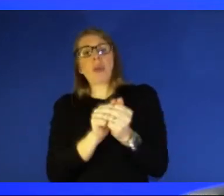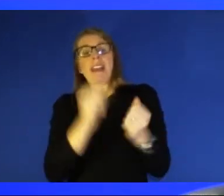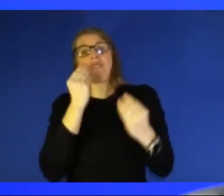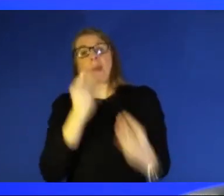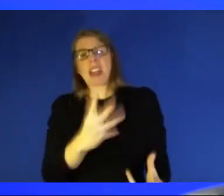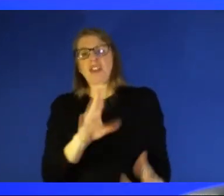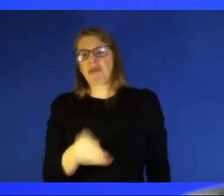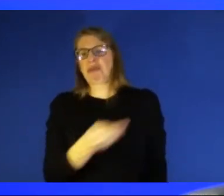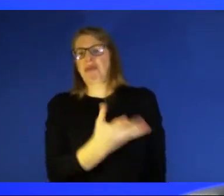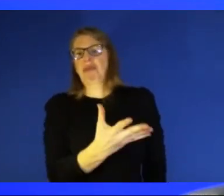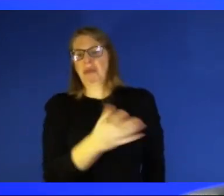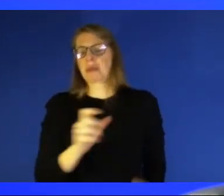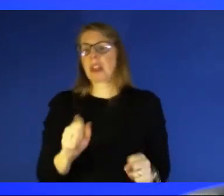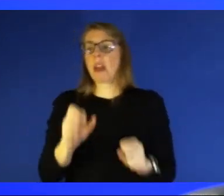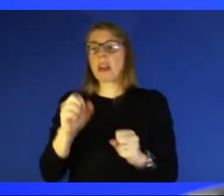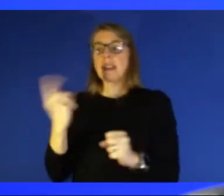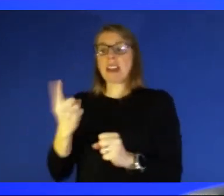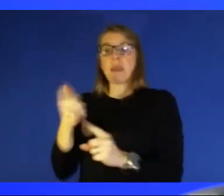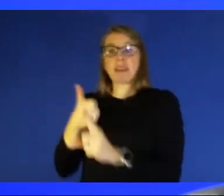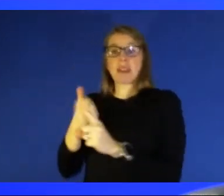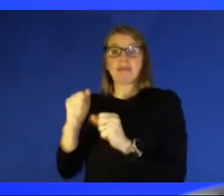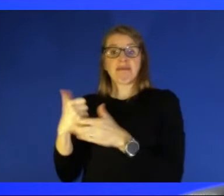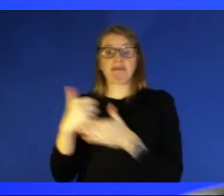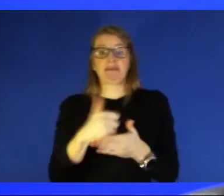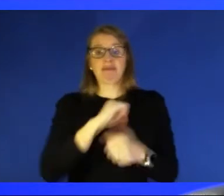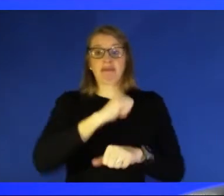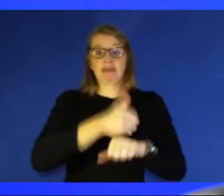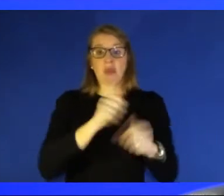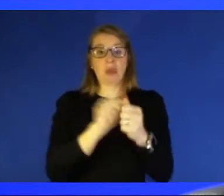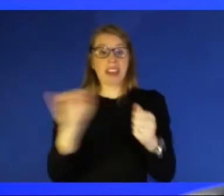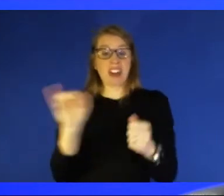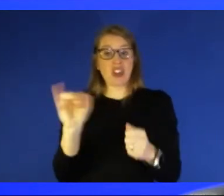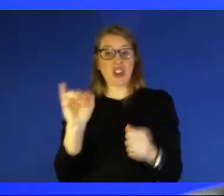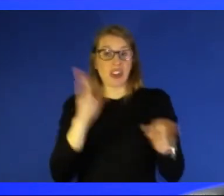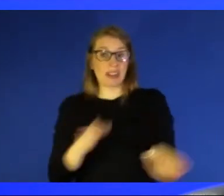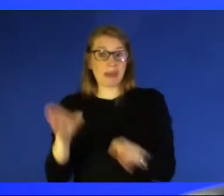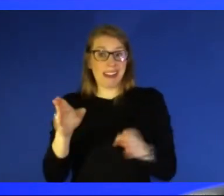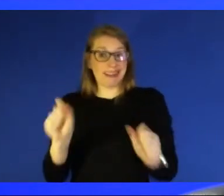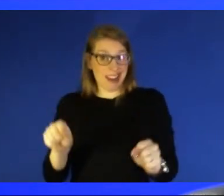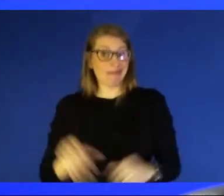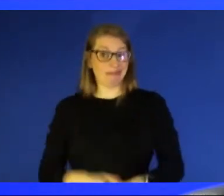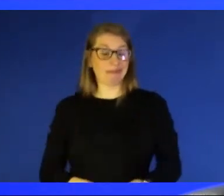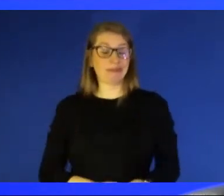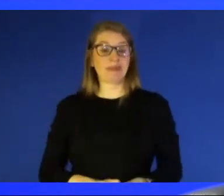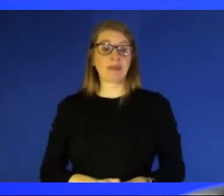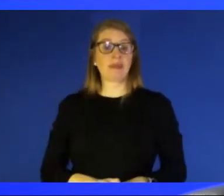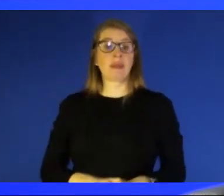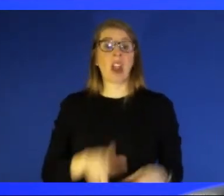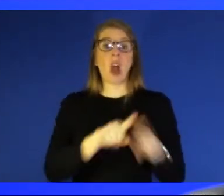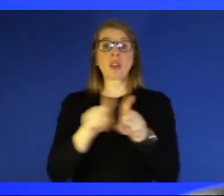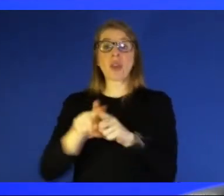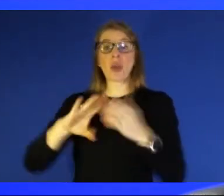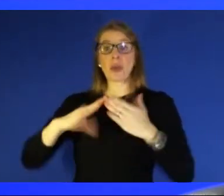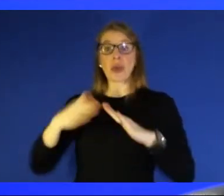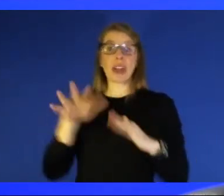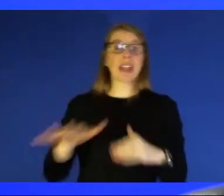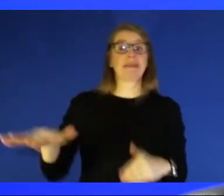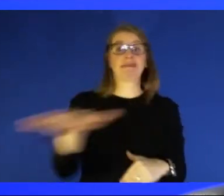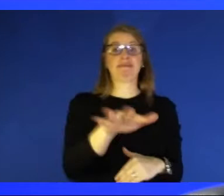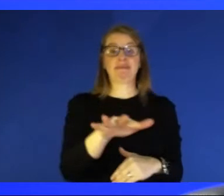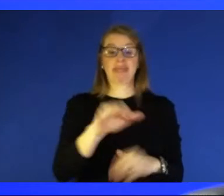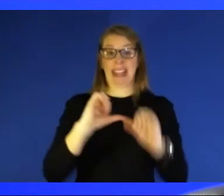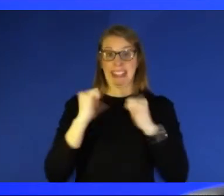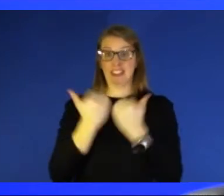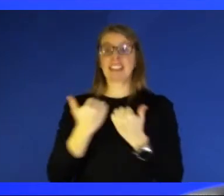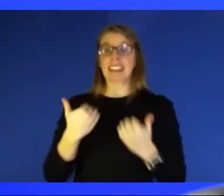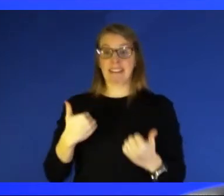and somebody who can help them get set up with an insurance plan. We also know in the community that there are agencies